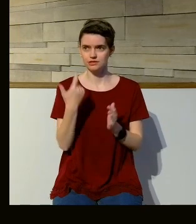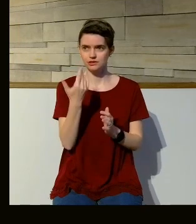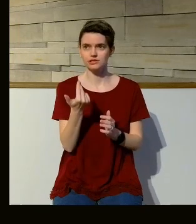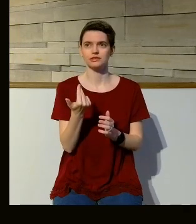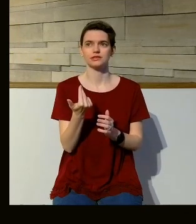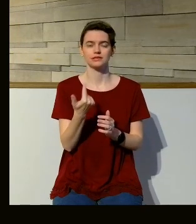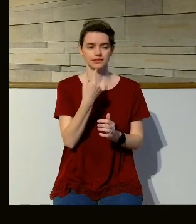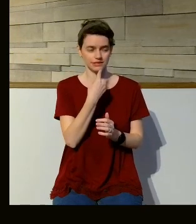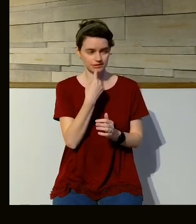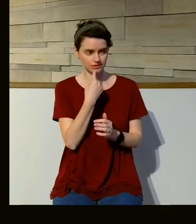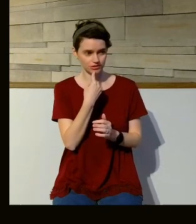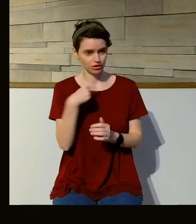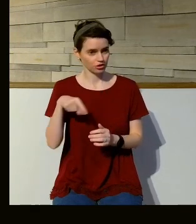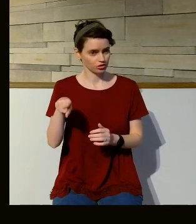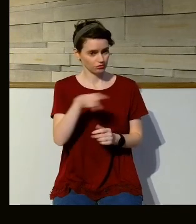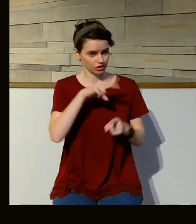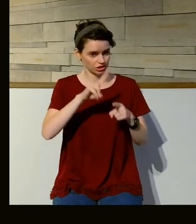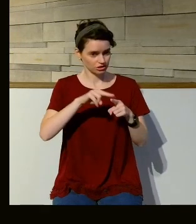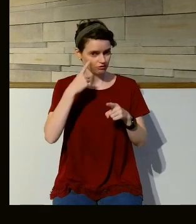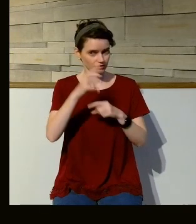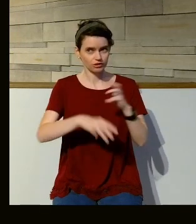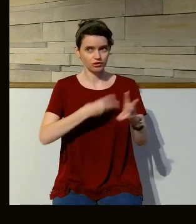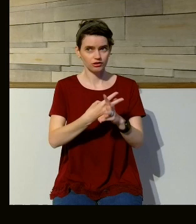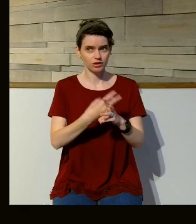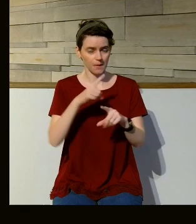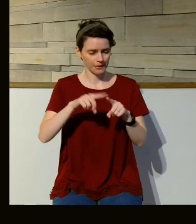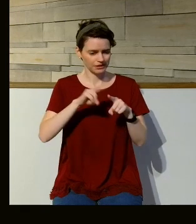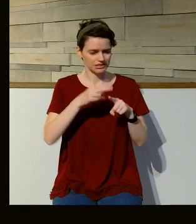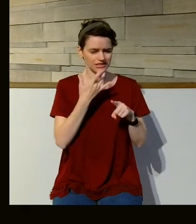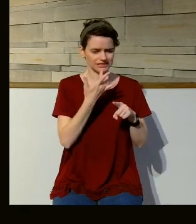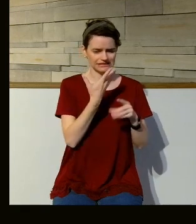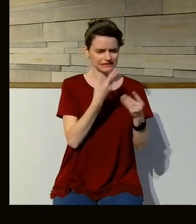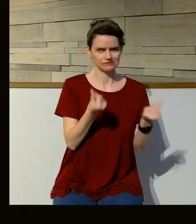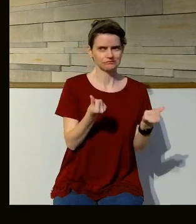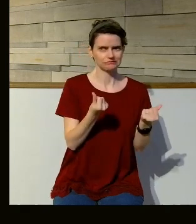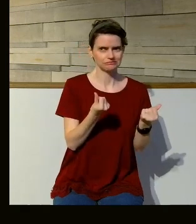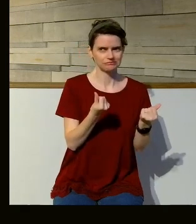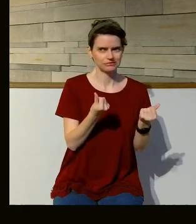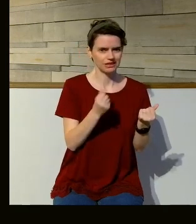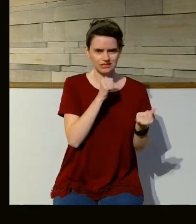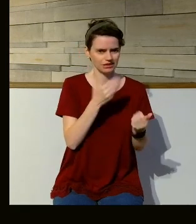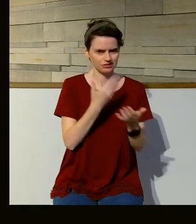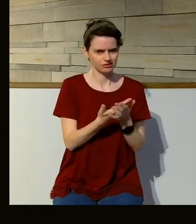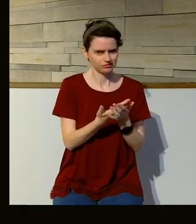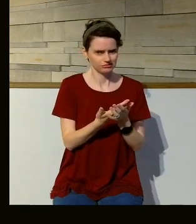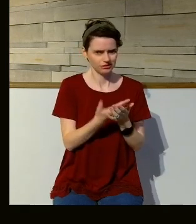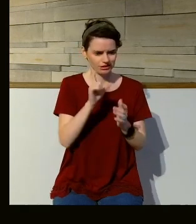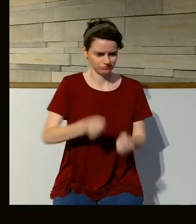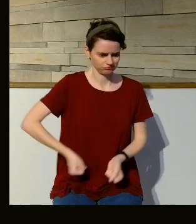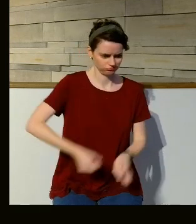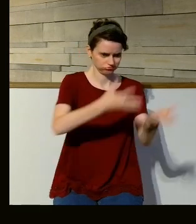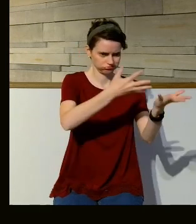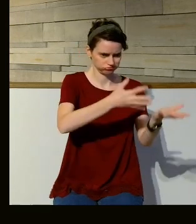And he says, "You are the salt of the earth, but if the salt loses its purpose, it is no longer good for anything but to be thrown out